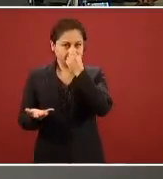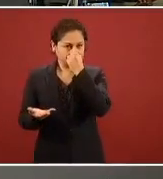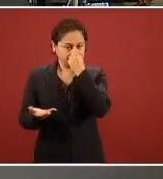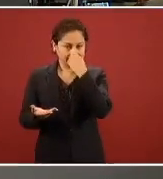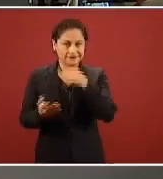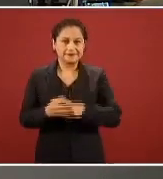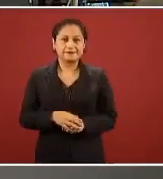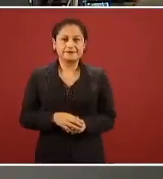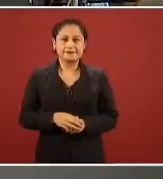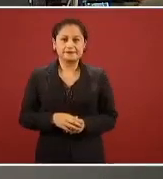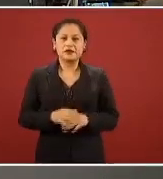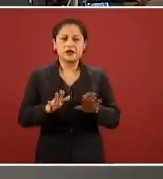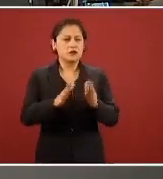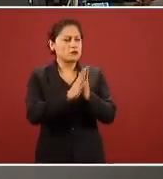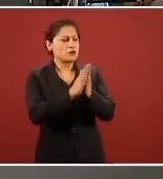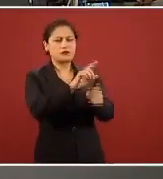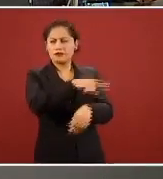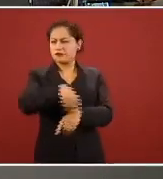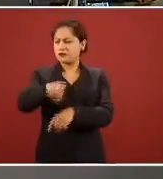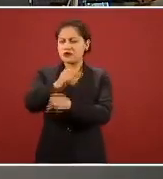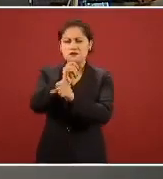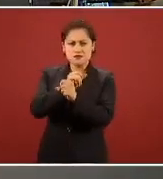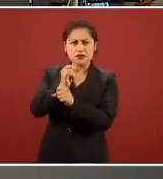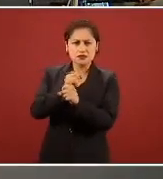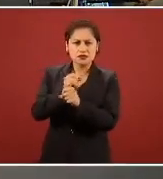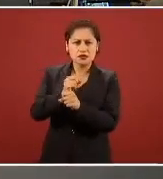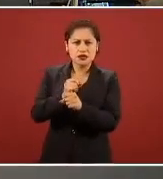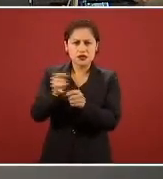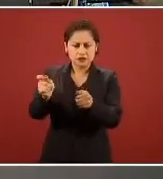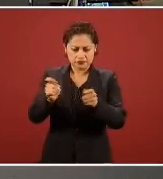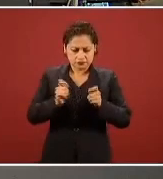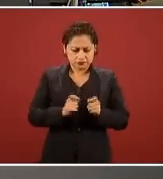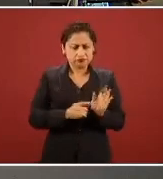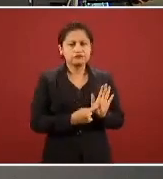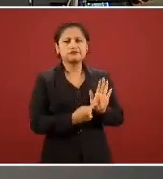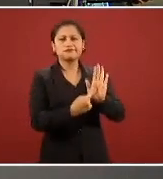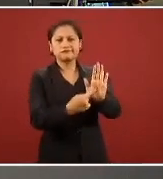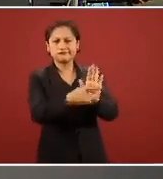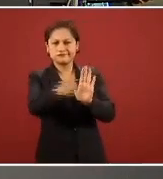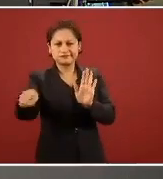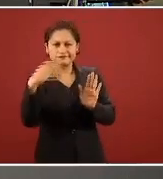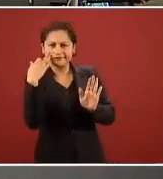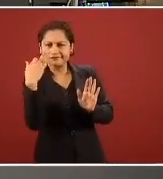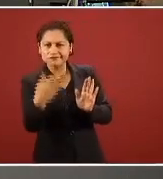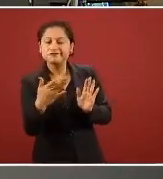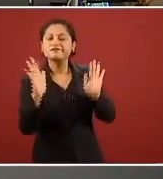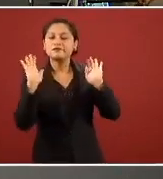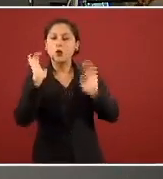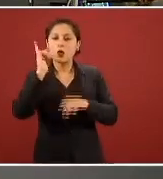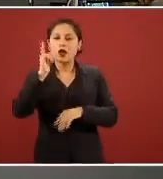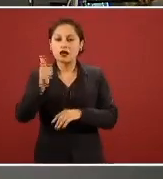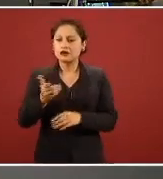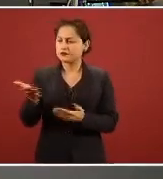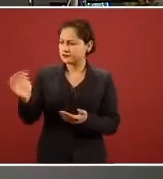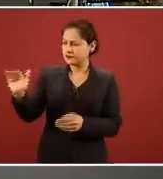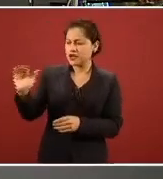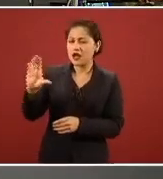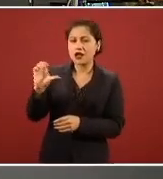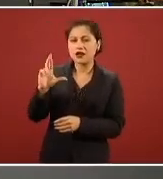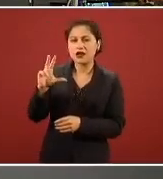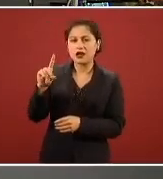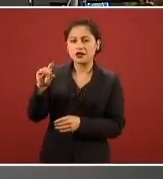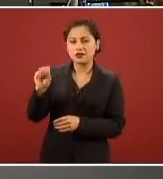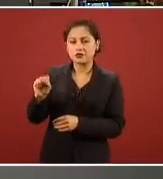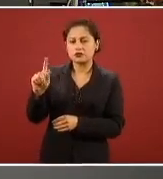podamos conseguir el dato. I hope that we would be able to get the data. Carlos. And we'll see